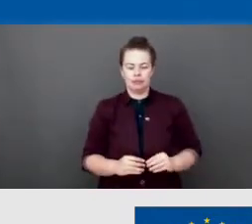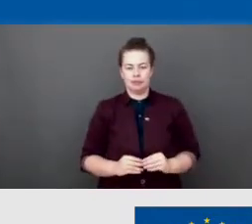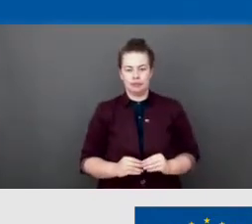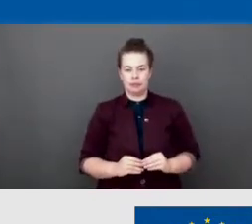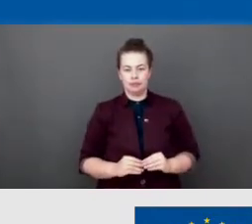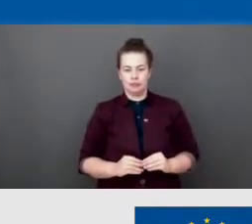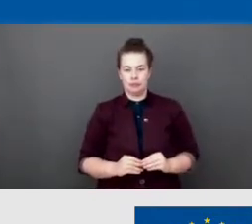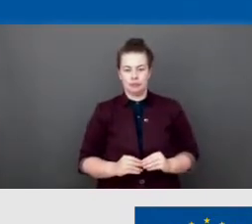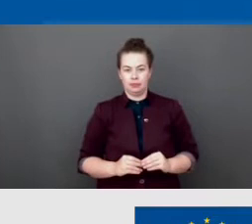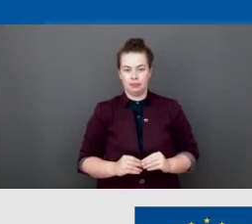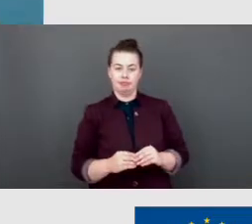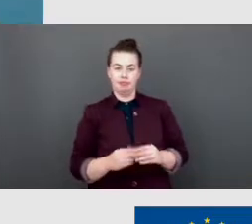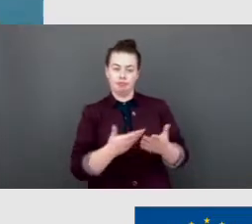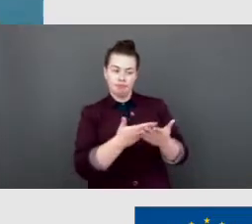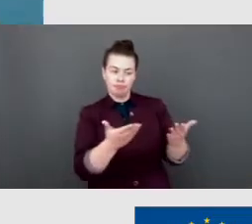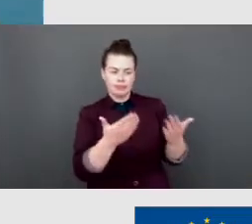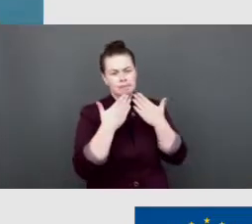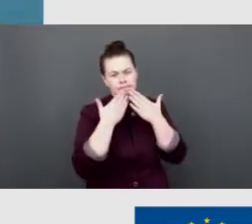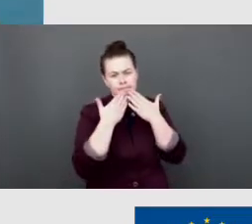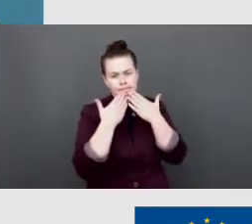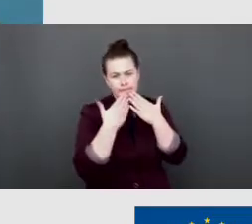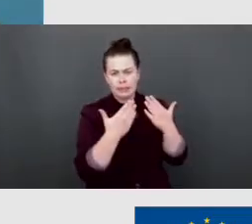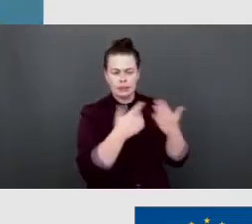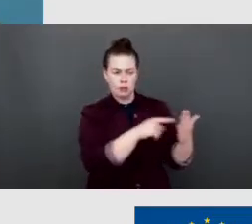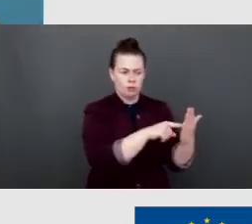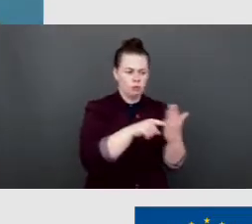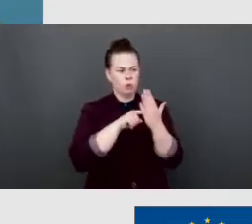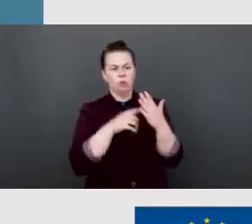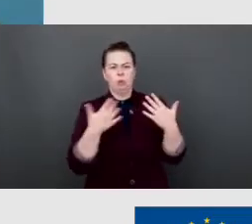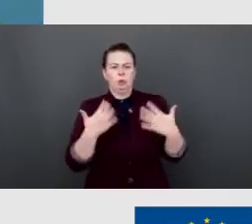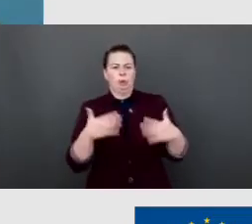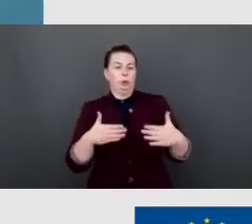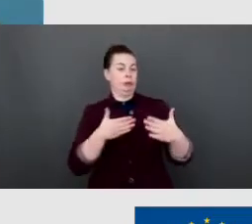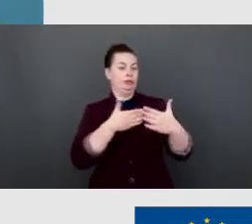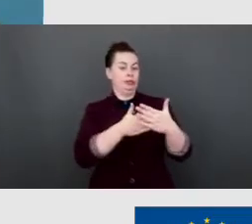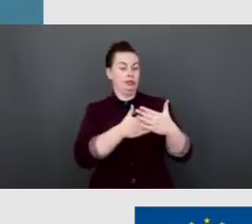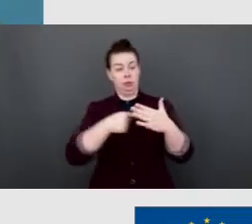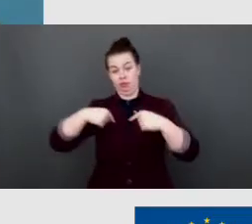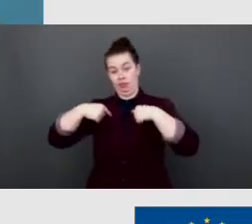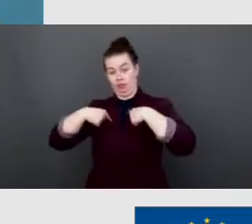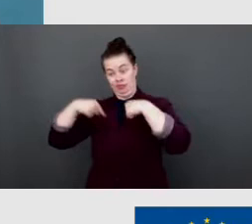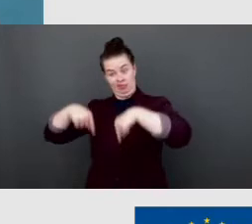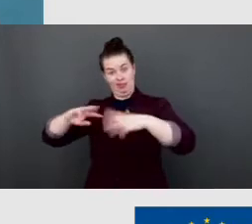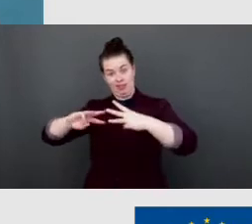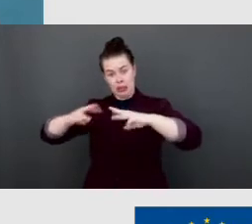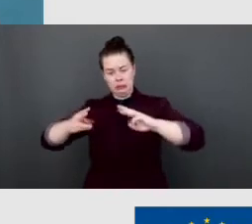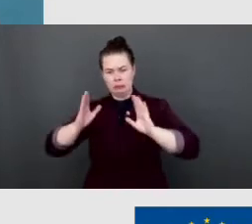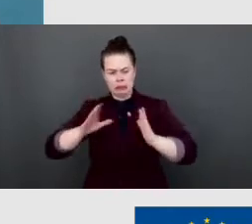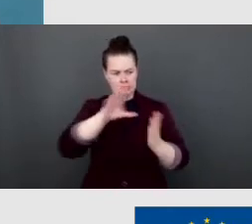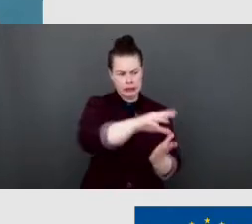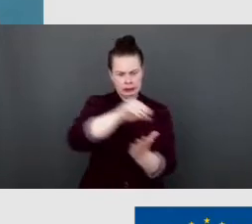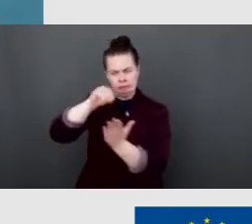of responsibility. Thank you for highlighting these challenges that we surely have to consider within the SHAPES